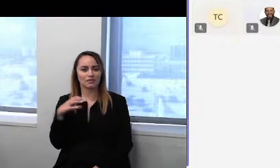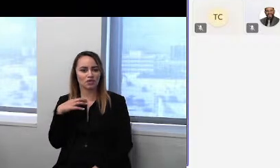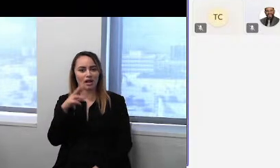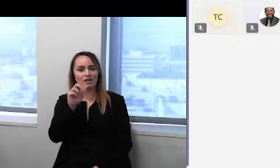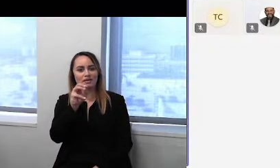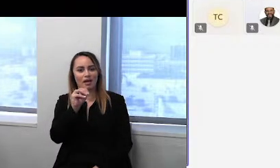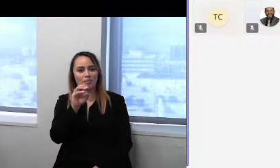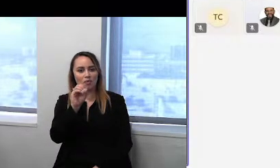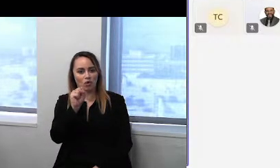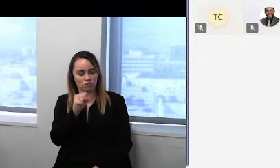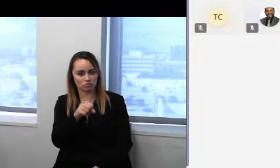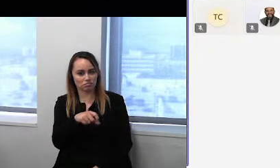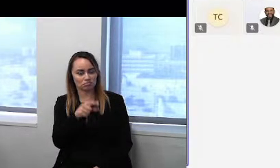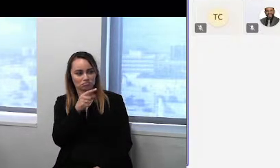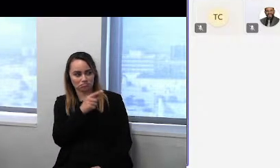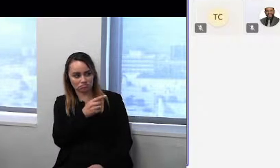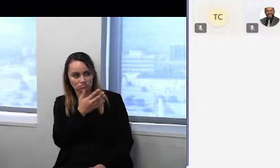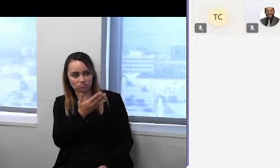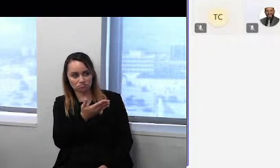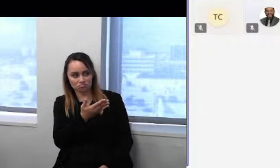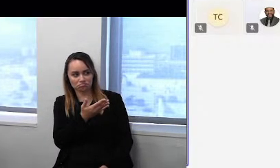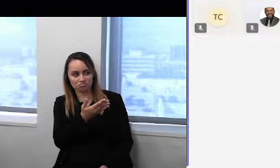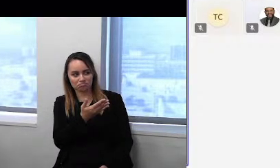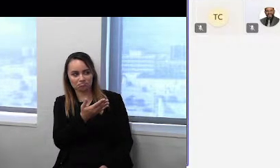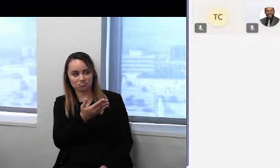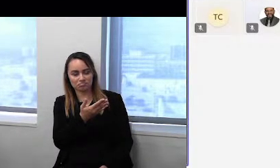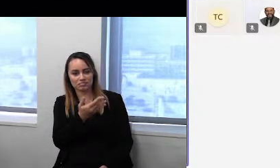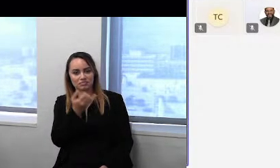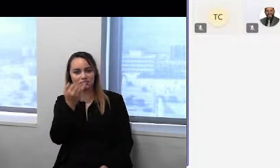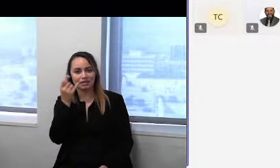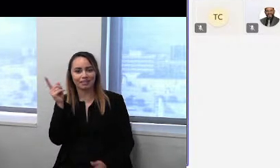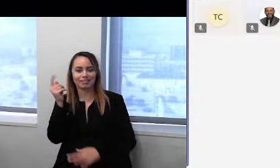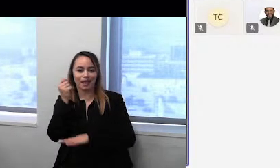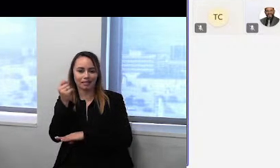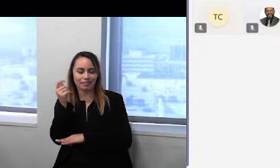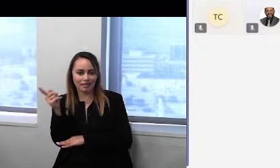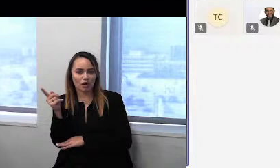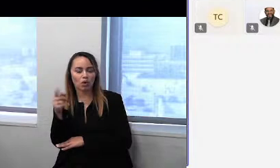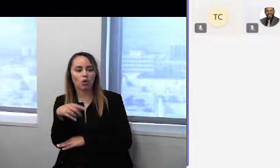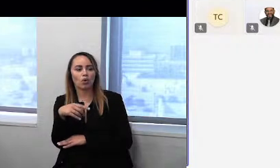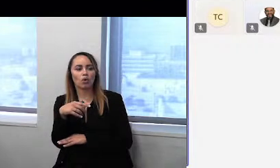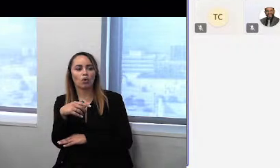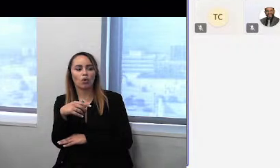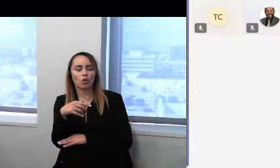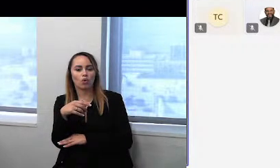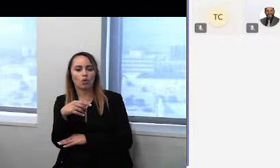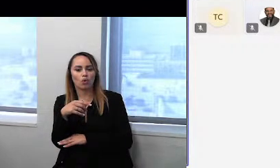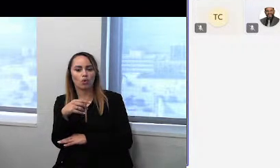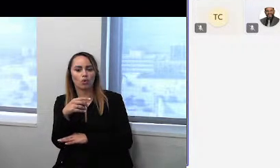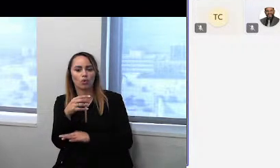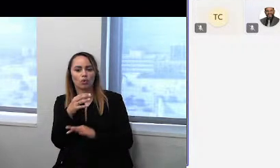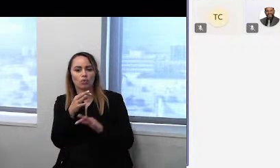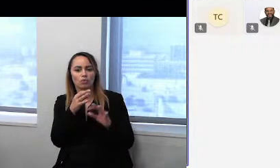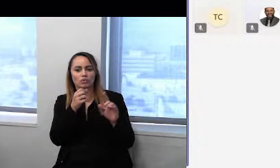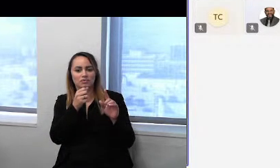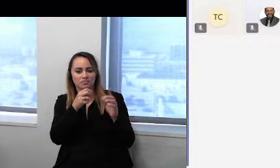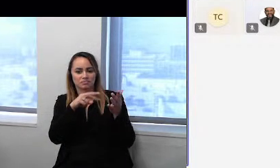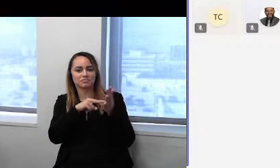helpful if the witness would define what their regional transmission plan is and what